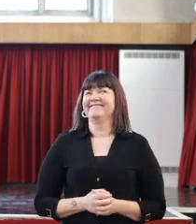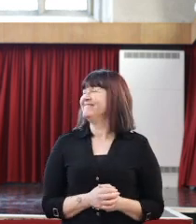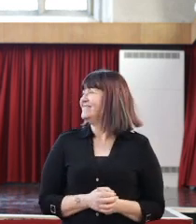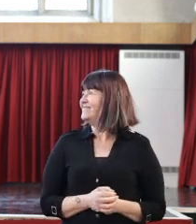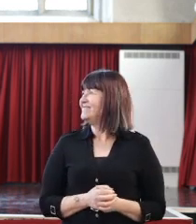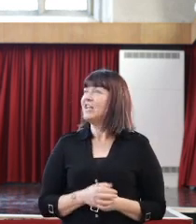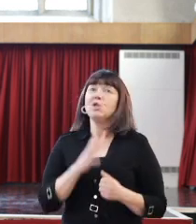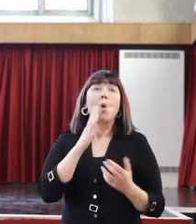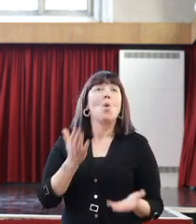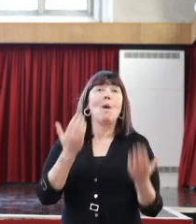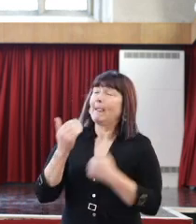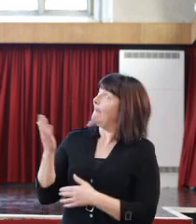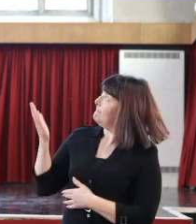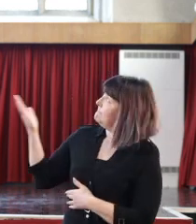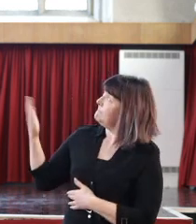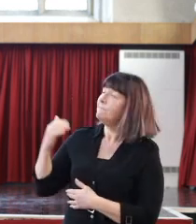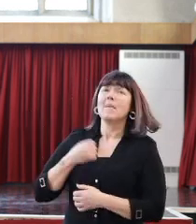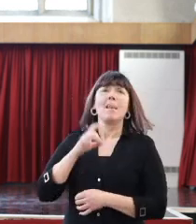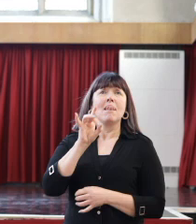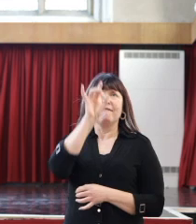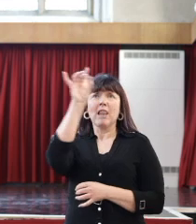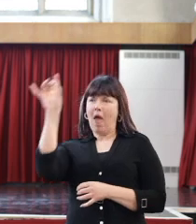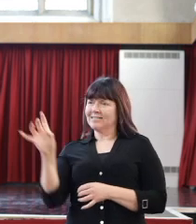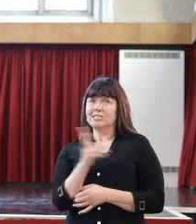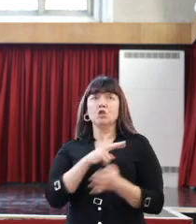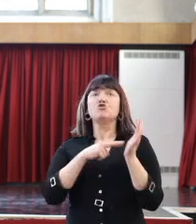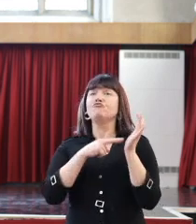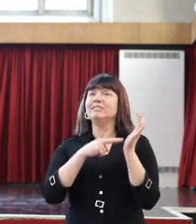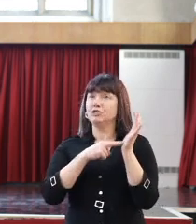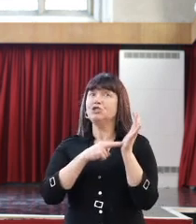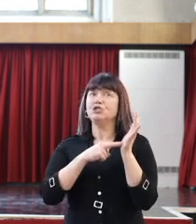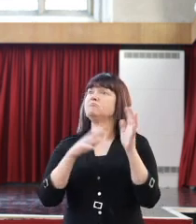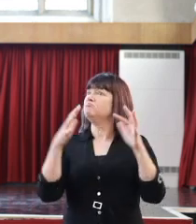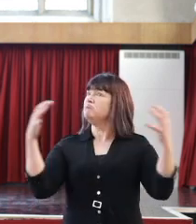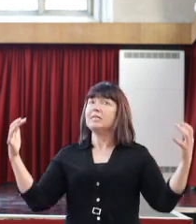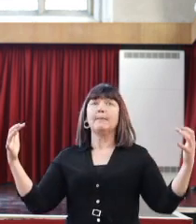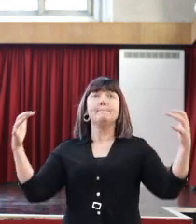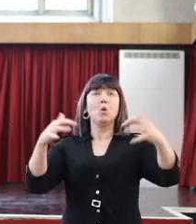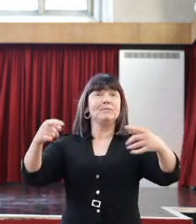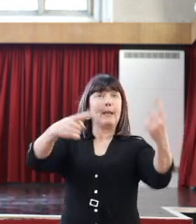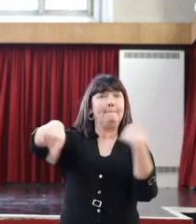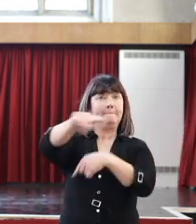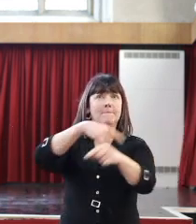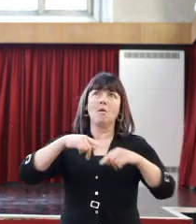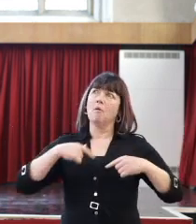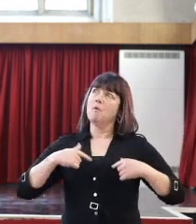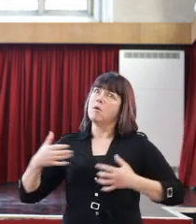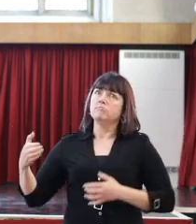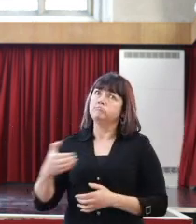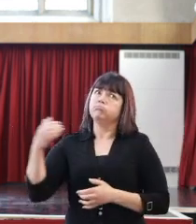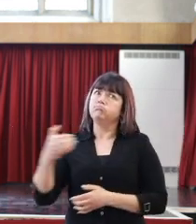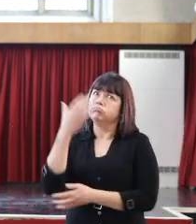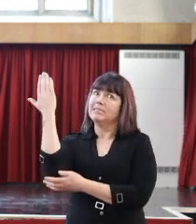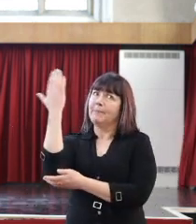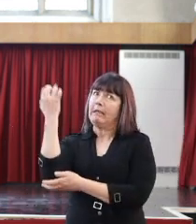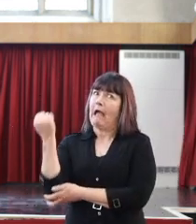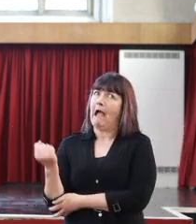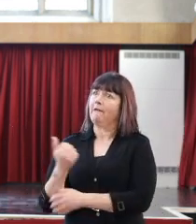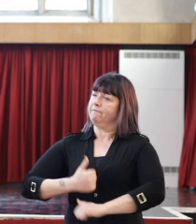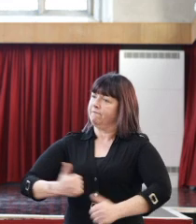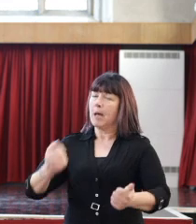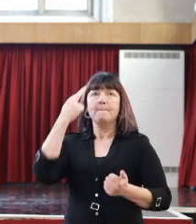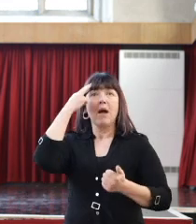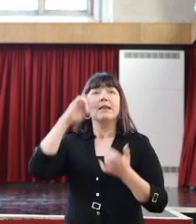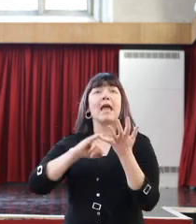And welcome to Love Light Norwich. This is our symposium. We've got lots of really great speakers here for you today. My name's